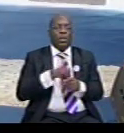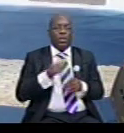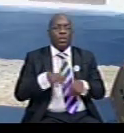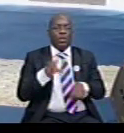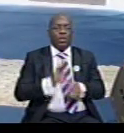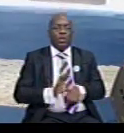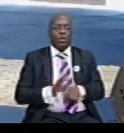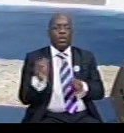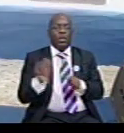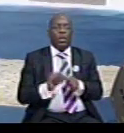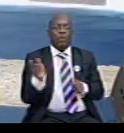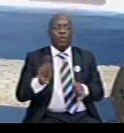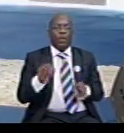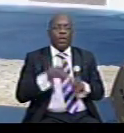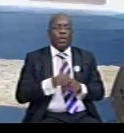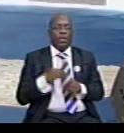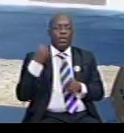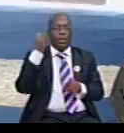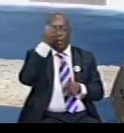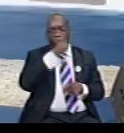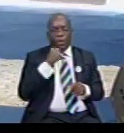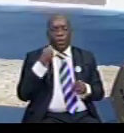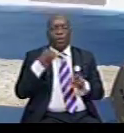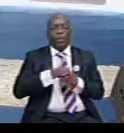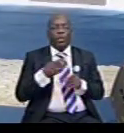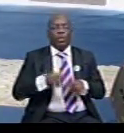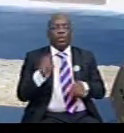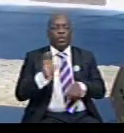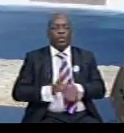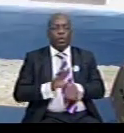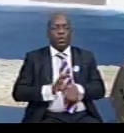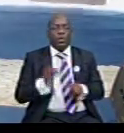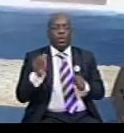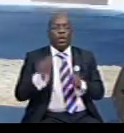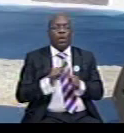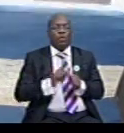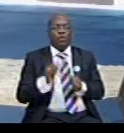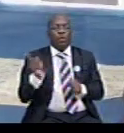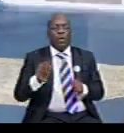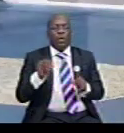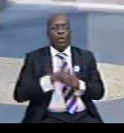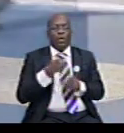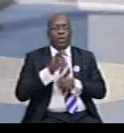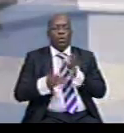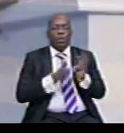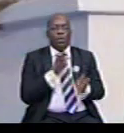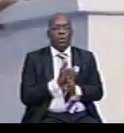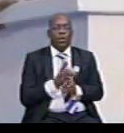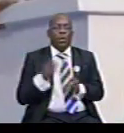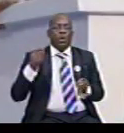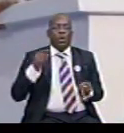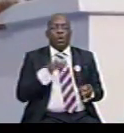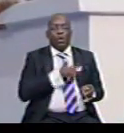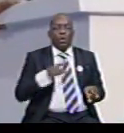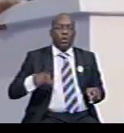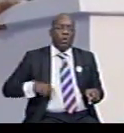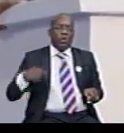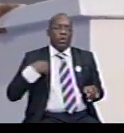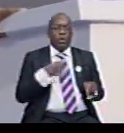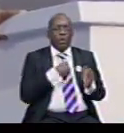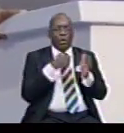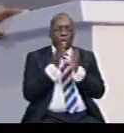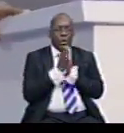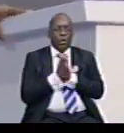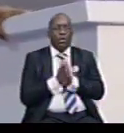the church everywhere in the world. Lord, we pray that your word, that on this rock